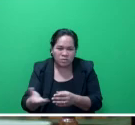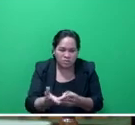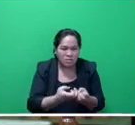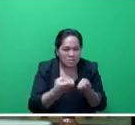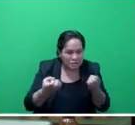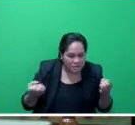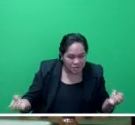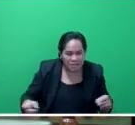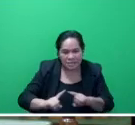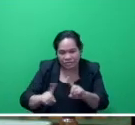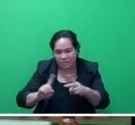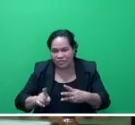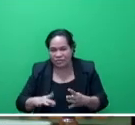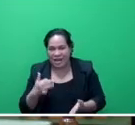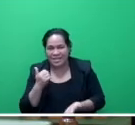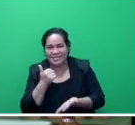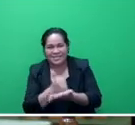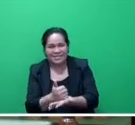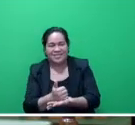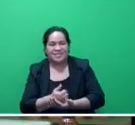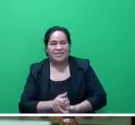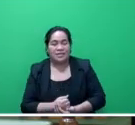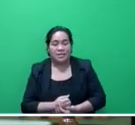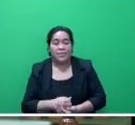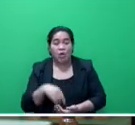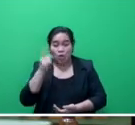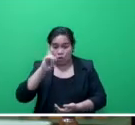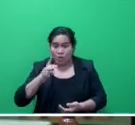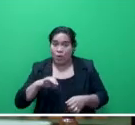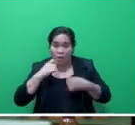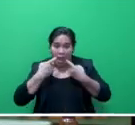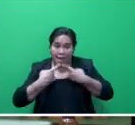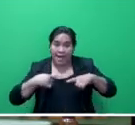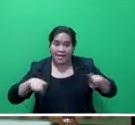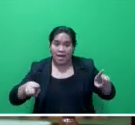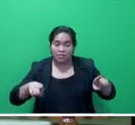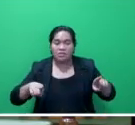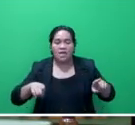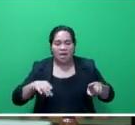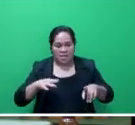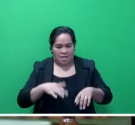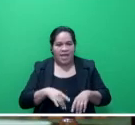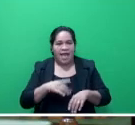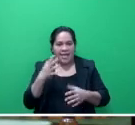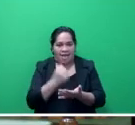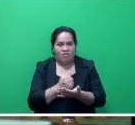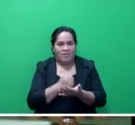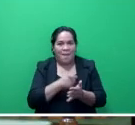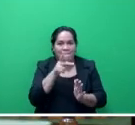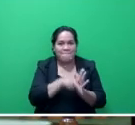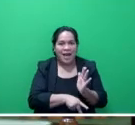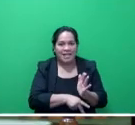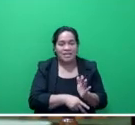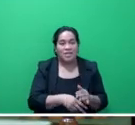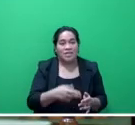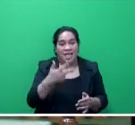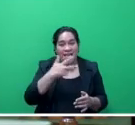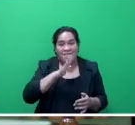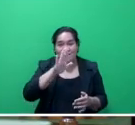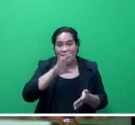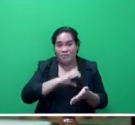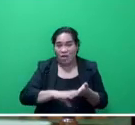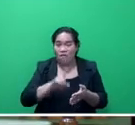subsidy, and other assistance. Today we are announcing, Mr. Speaker, sir, that we will extend this minimum guaranteed price of $85 per tonne for